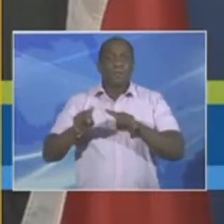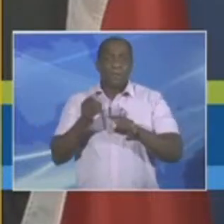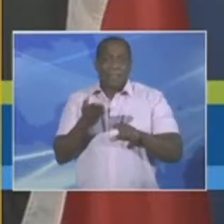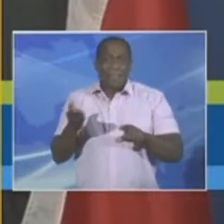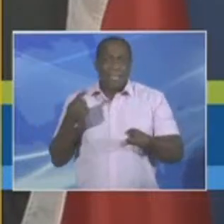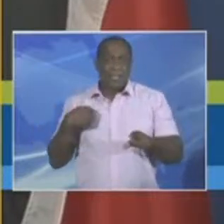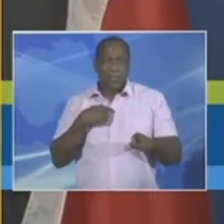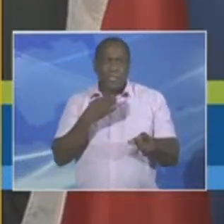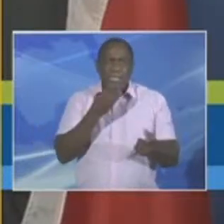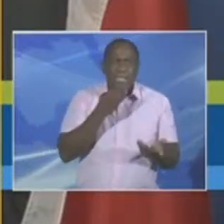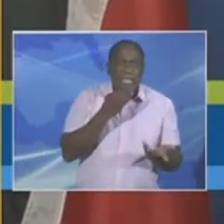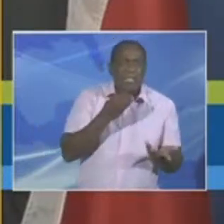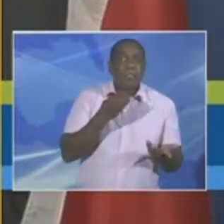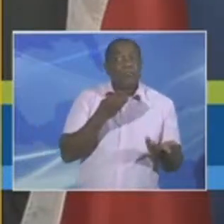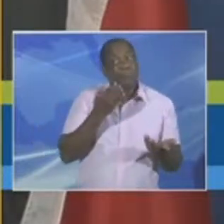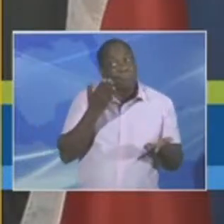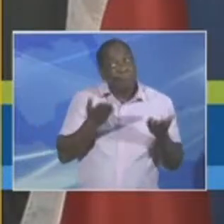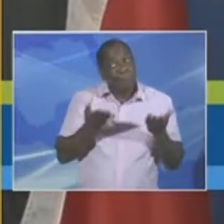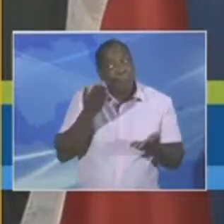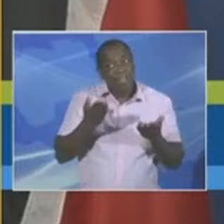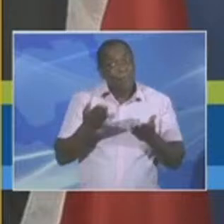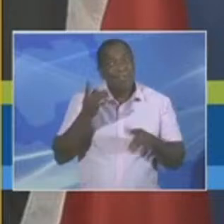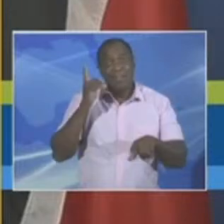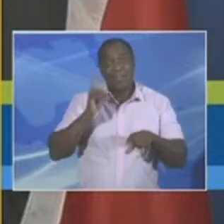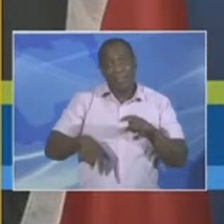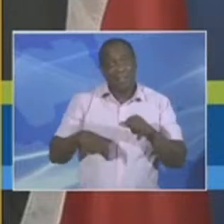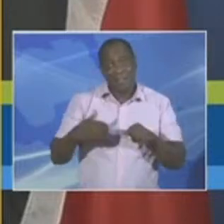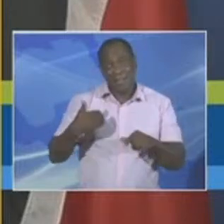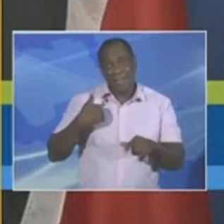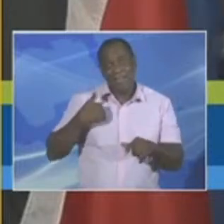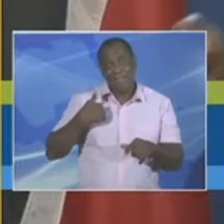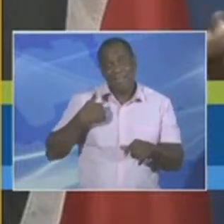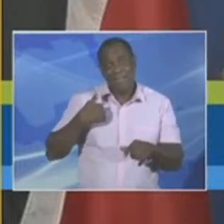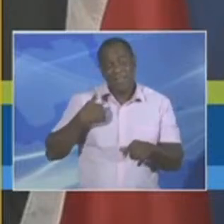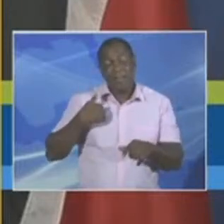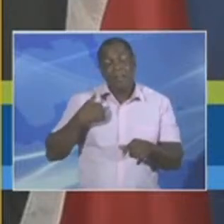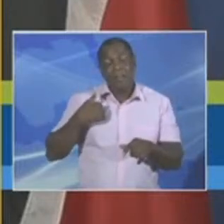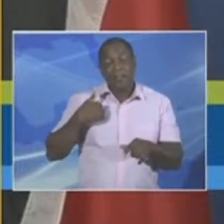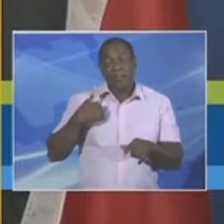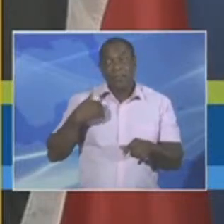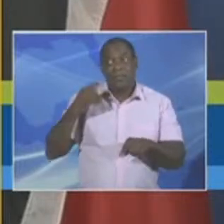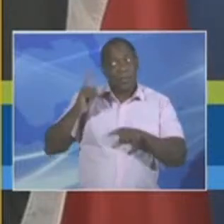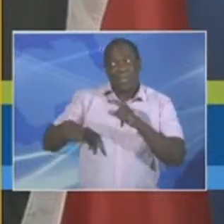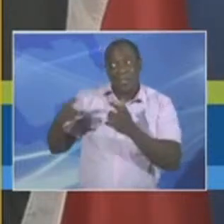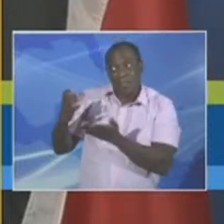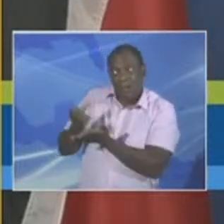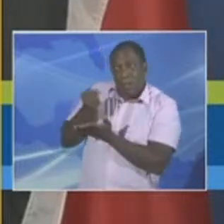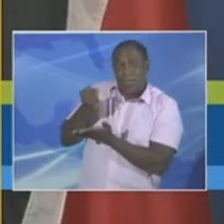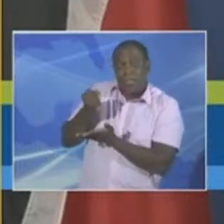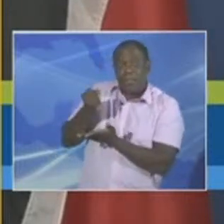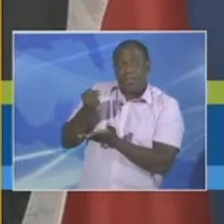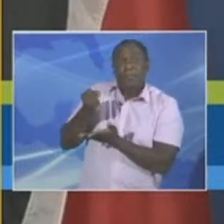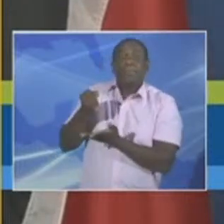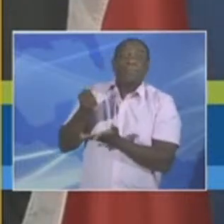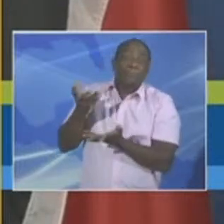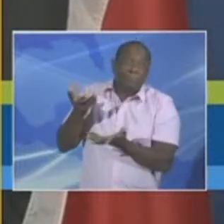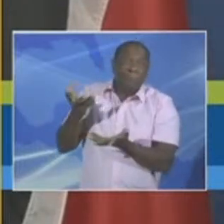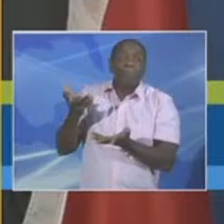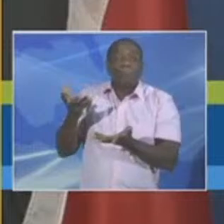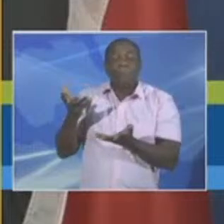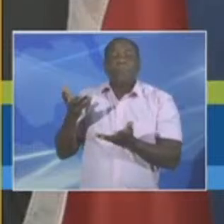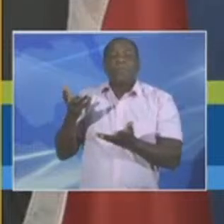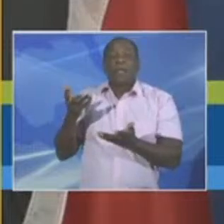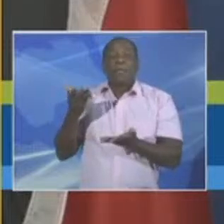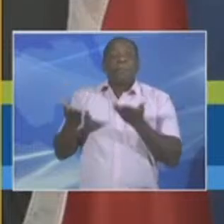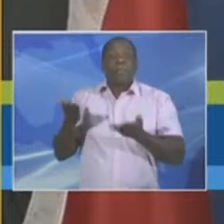would be affected by the availability or lack thereof, and when it's available, the price at